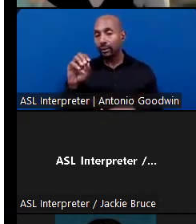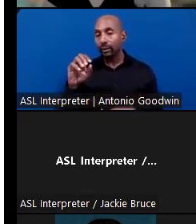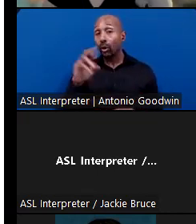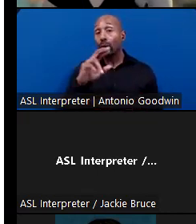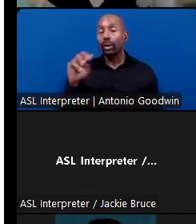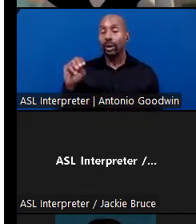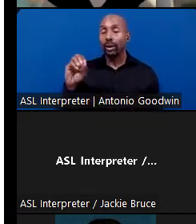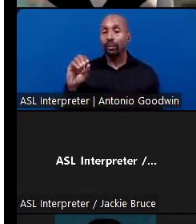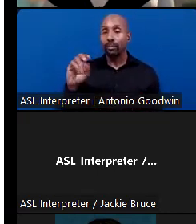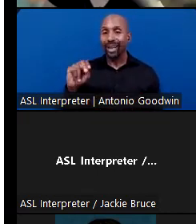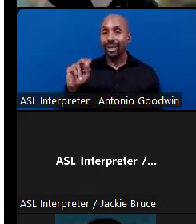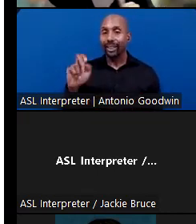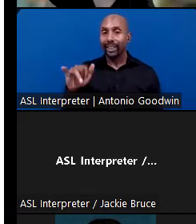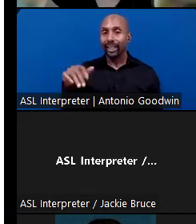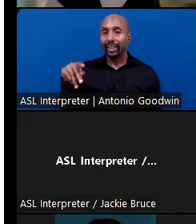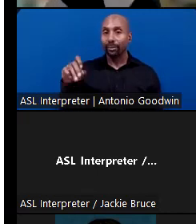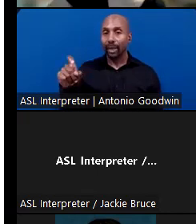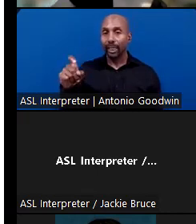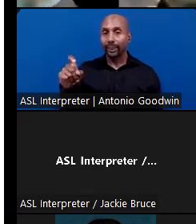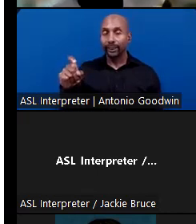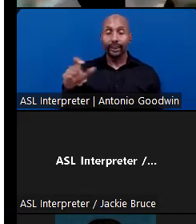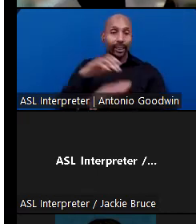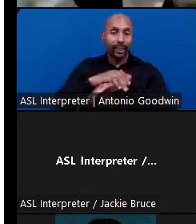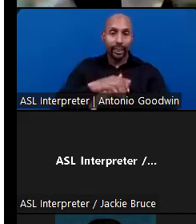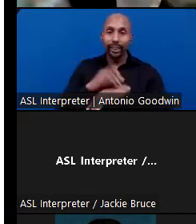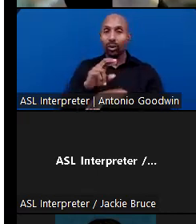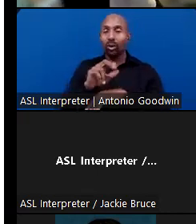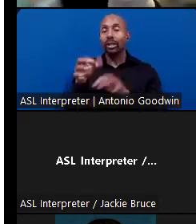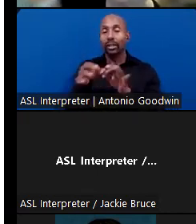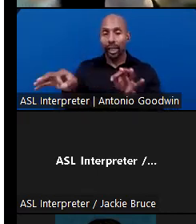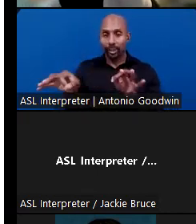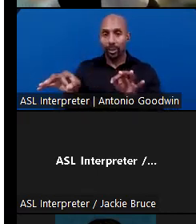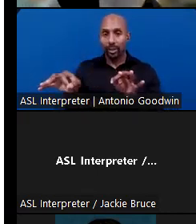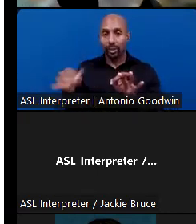English or any other language, we have a lot of folks who can provide